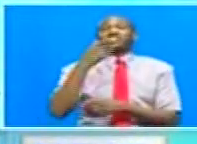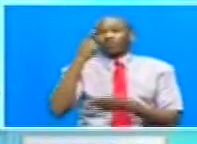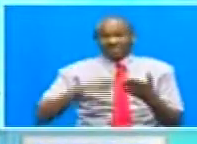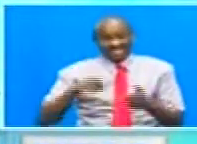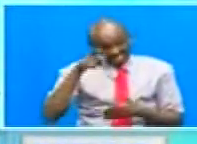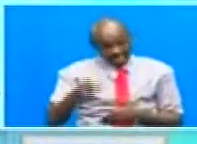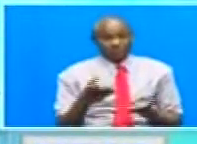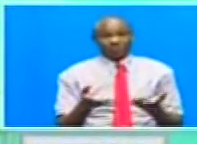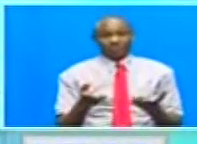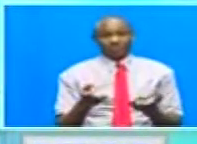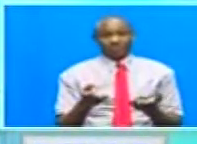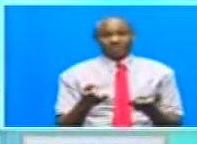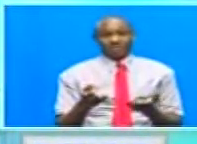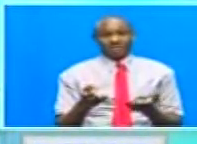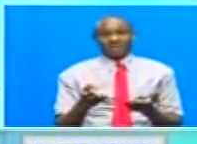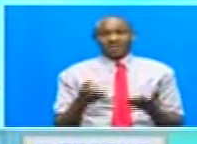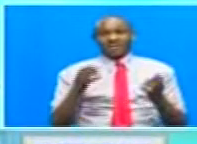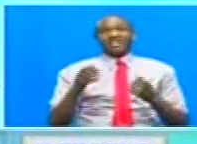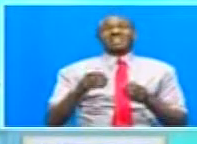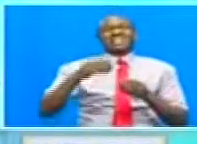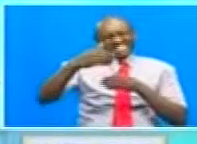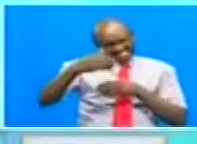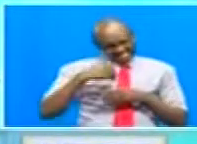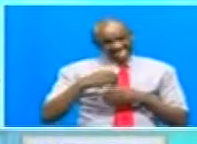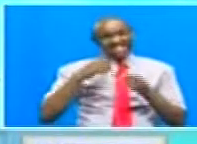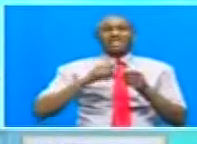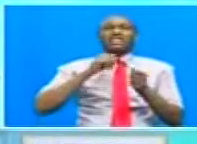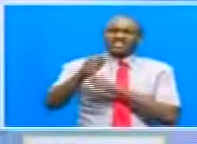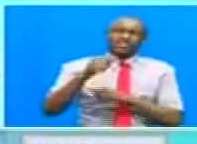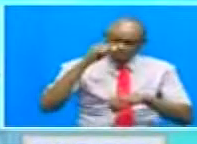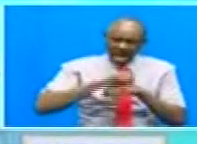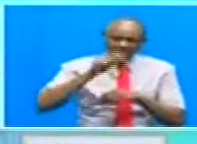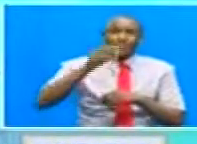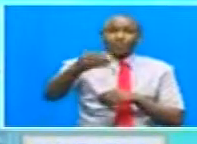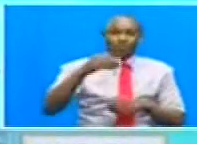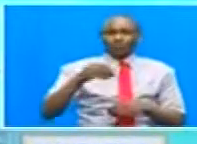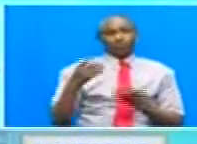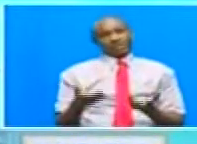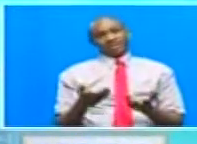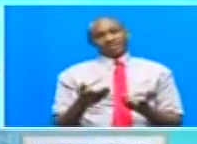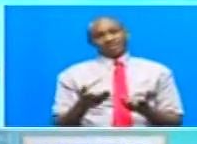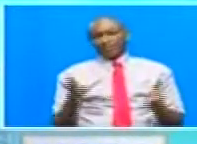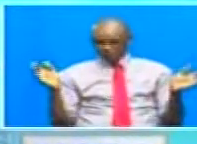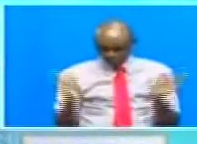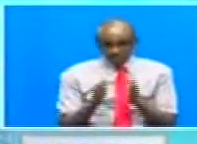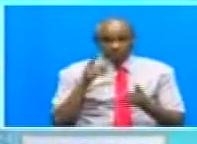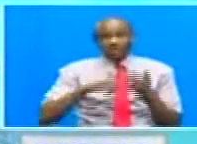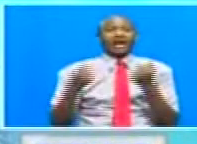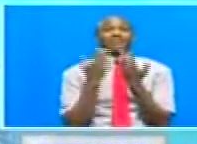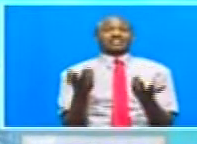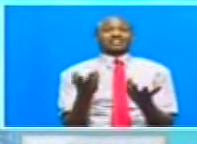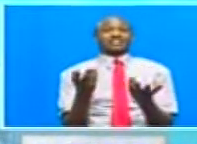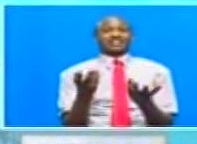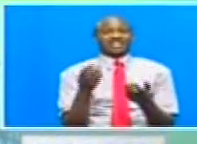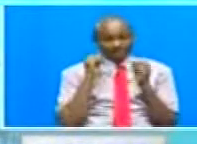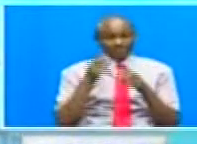it is now, actually the beacons were way in, eating into the school. So the parcel is very, very small. Mm-hmm. What happens when you realize